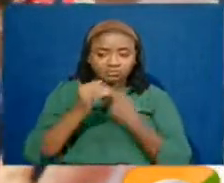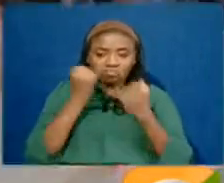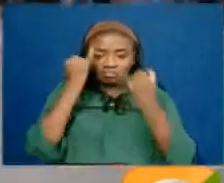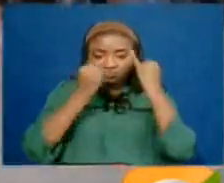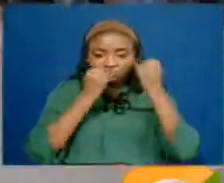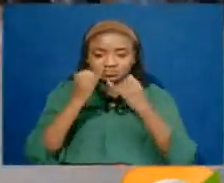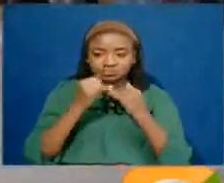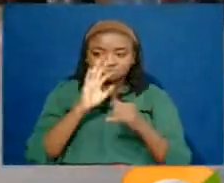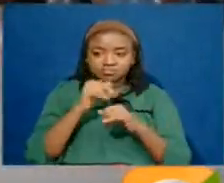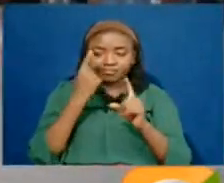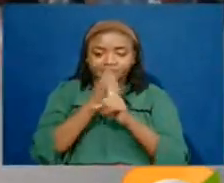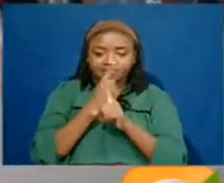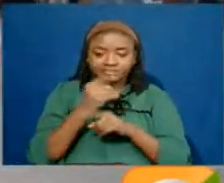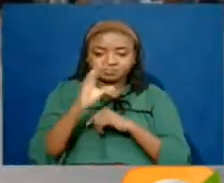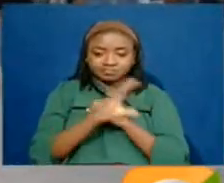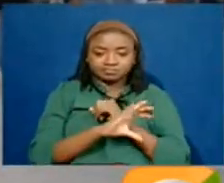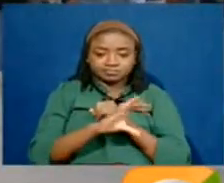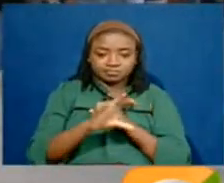region.